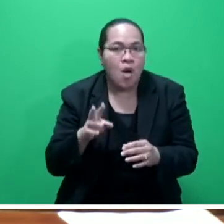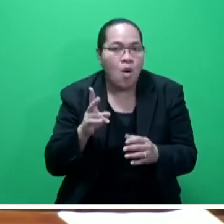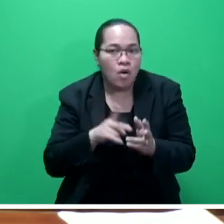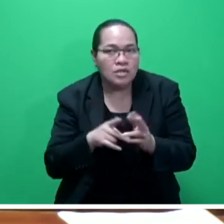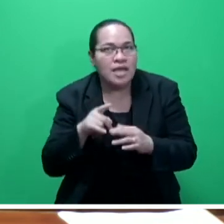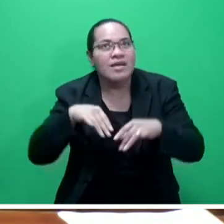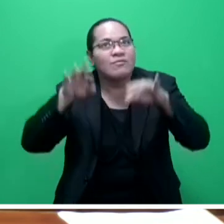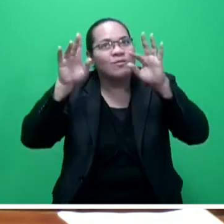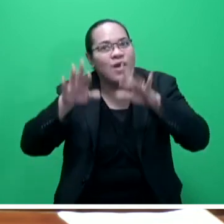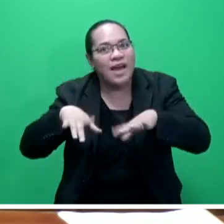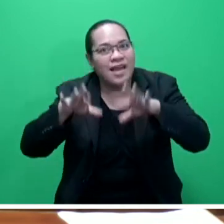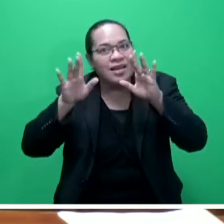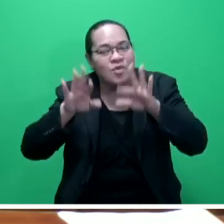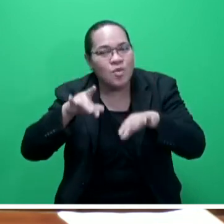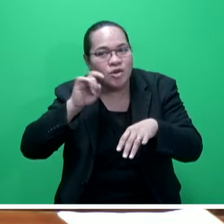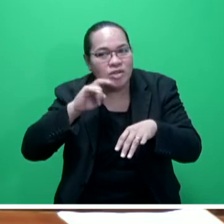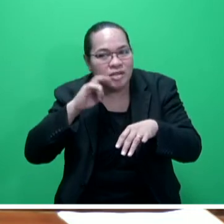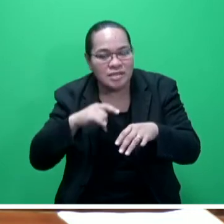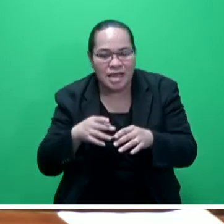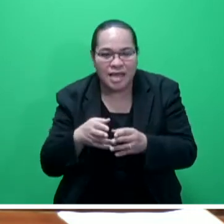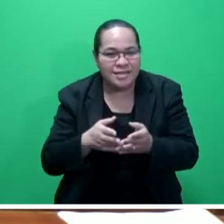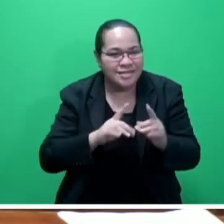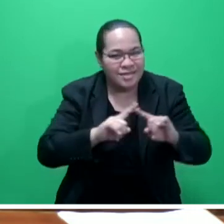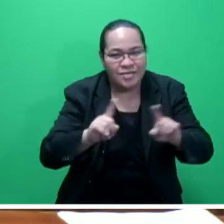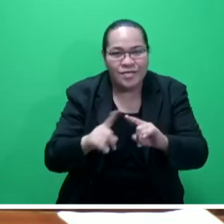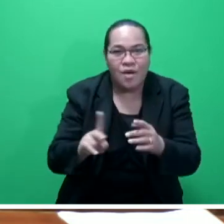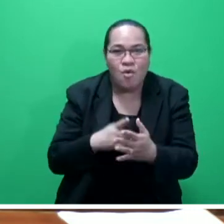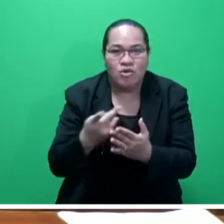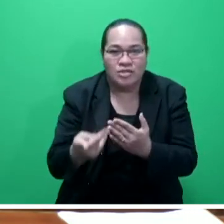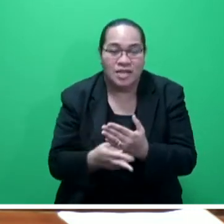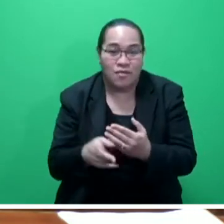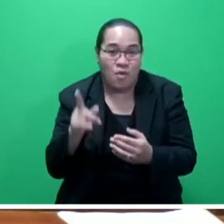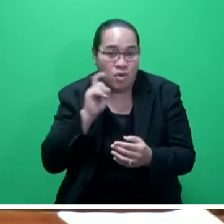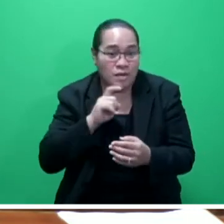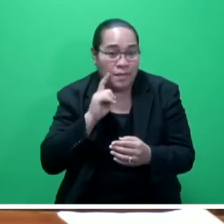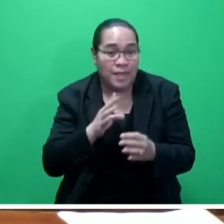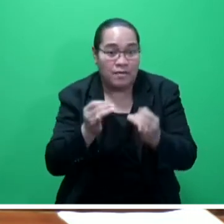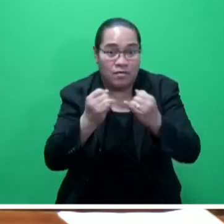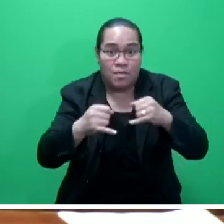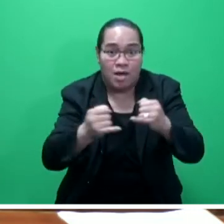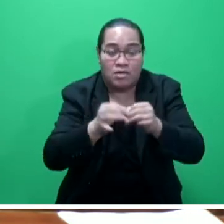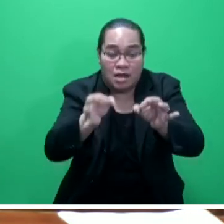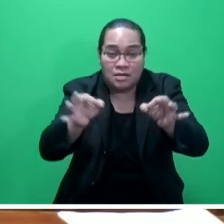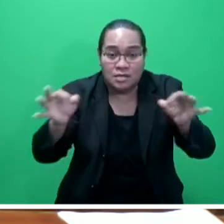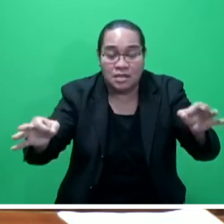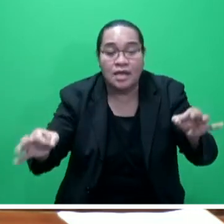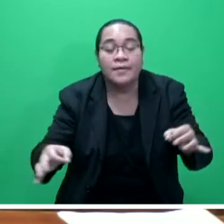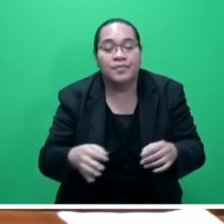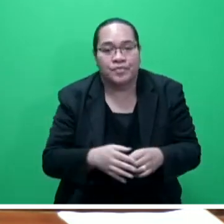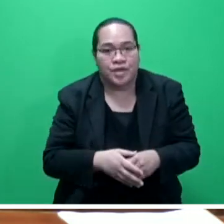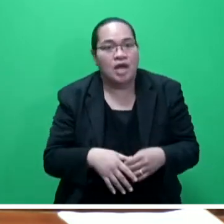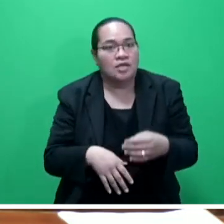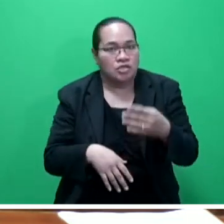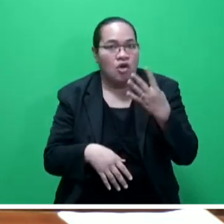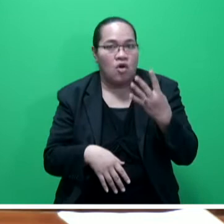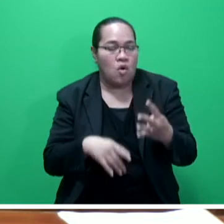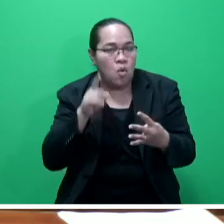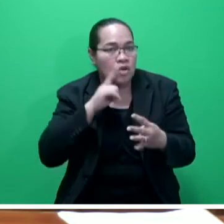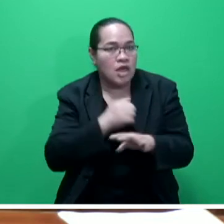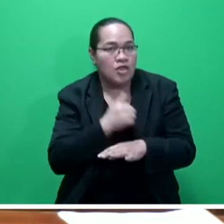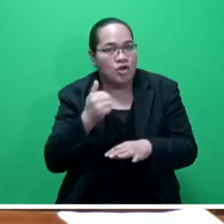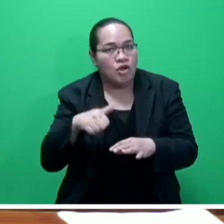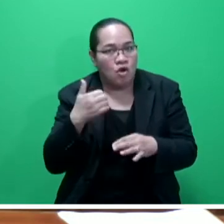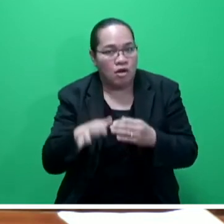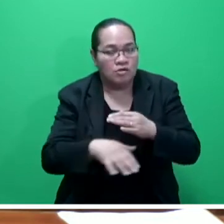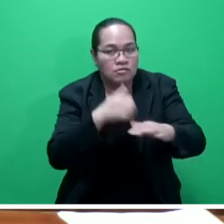rainwater harvesting, and rural water projects. And for the maritime islands, Water Authority has installed 4 desalination plants